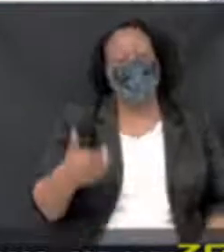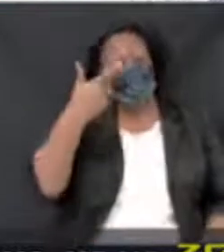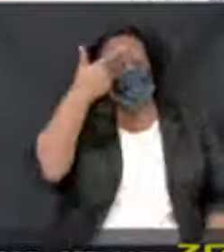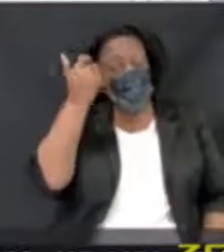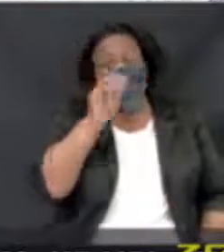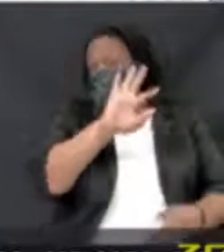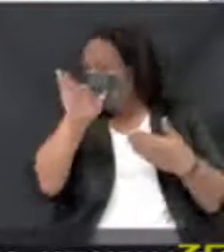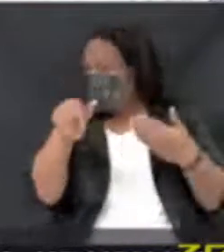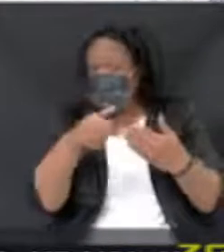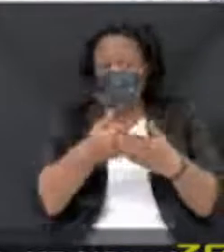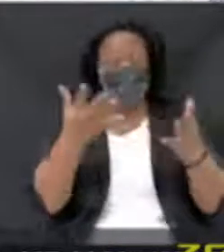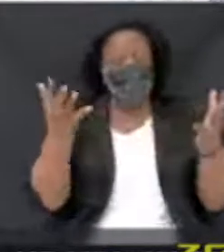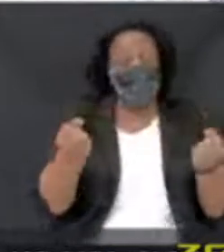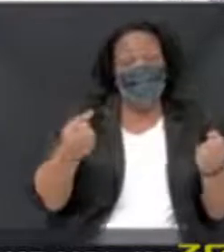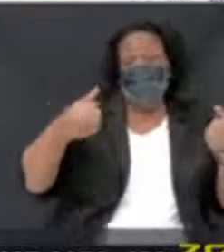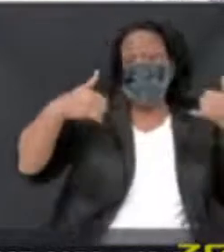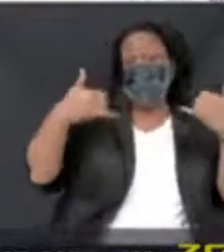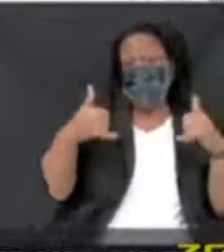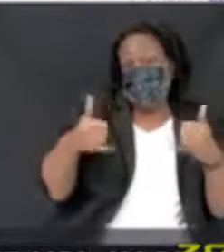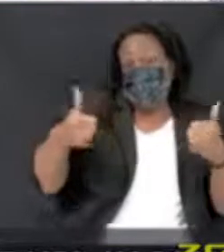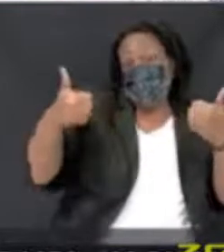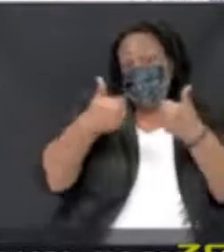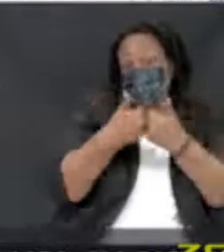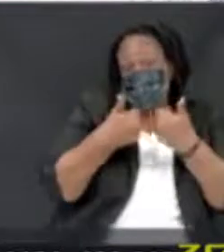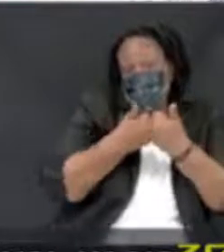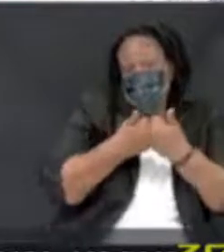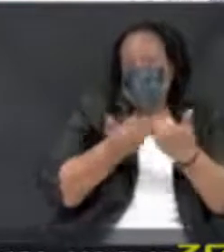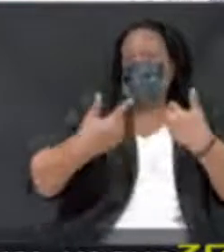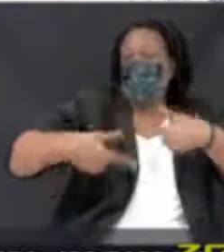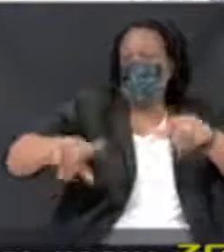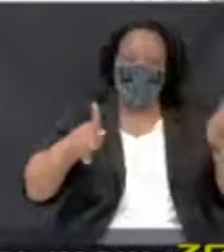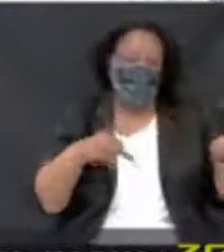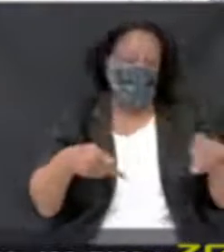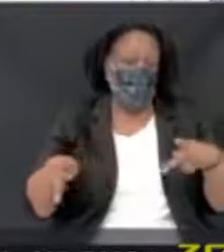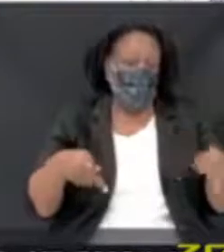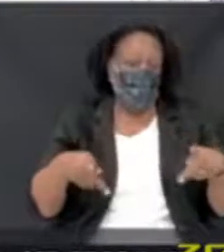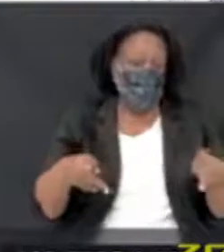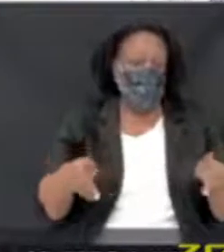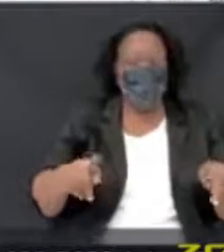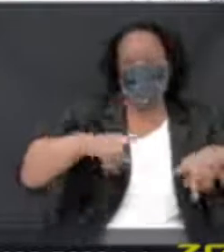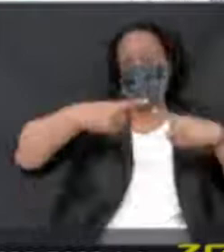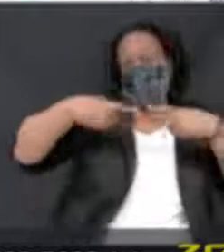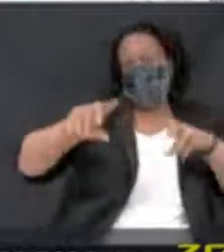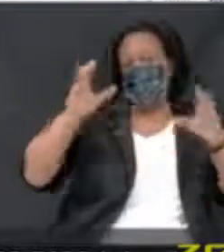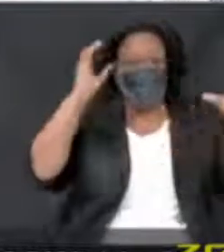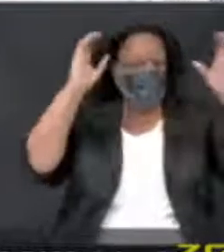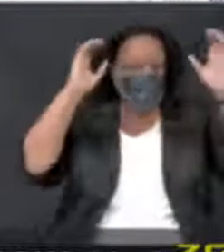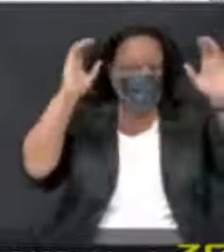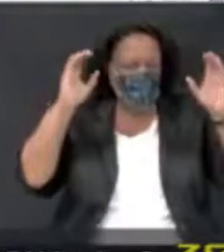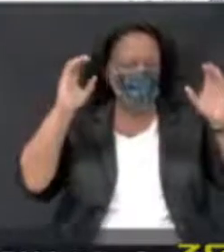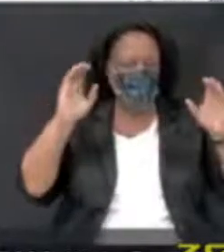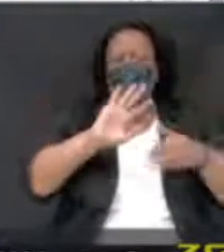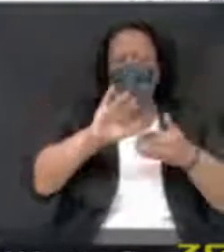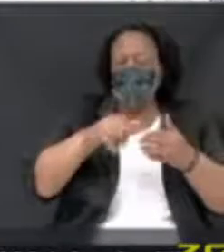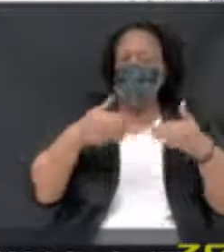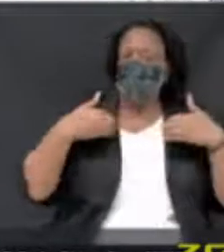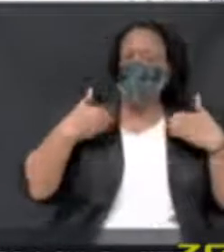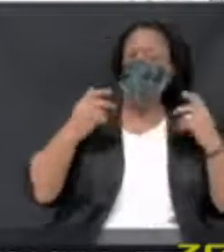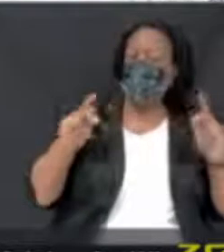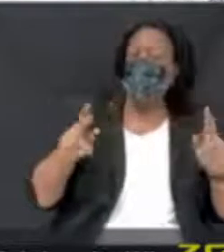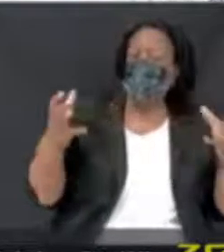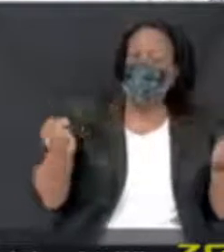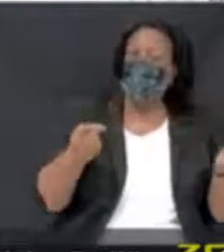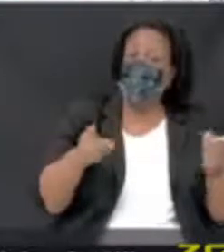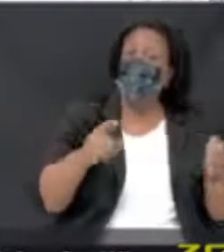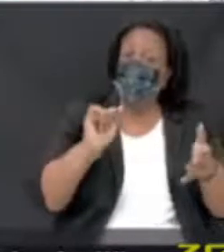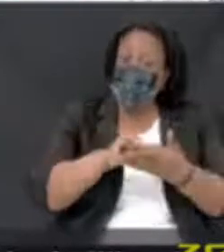to play contact sports, frequent bars and on the strips, and also participate in carnival events. Unfortunately, it's the